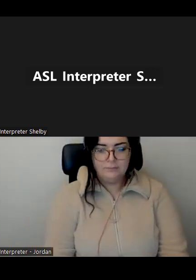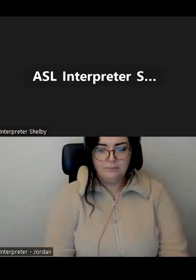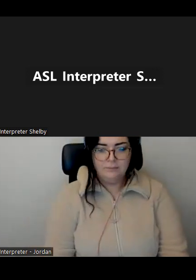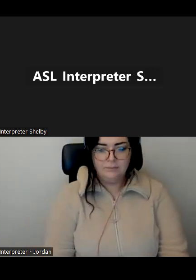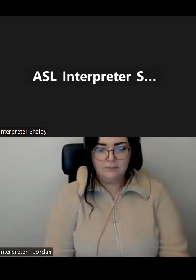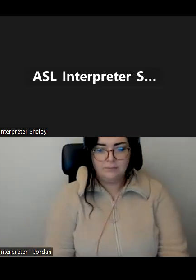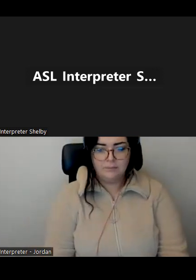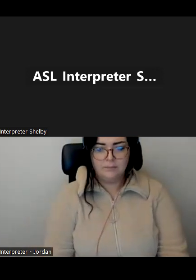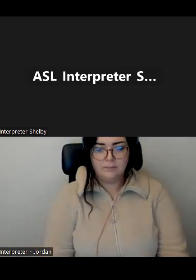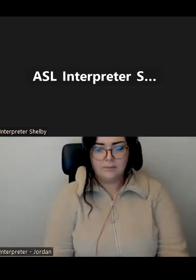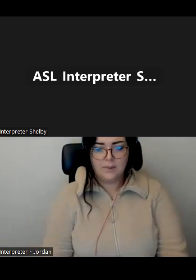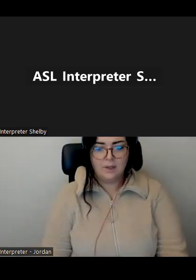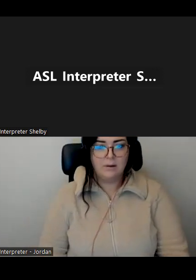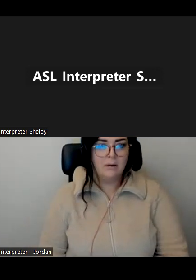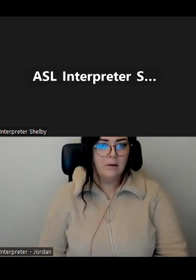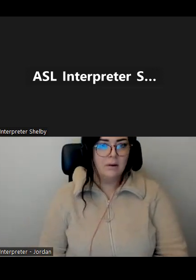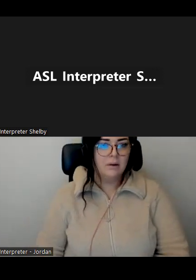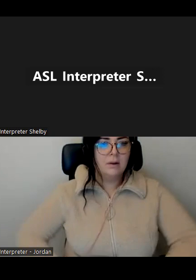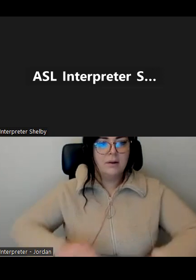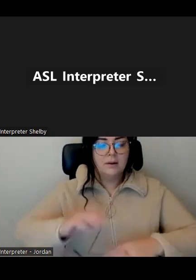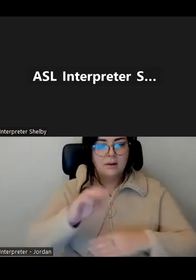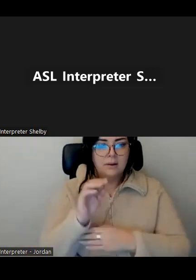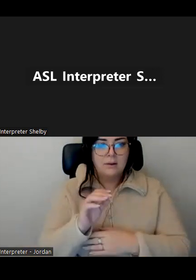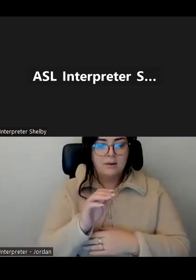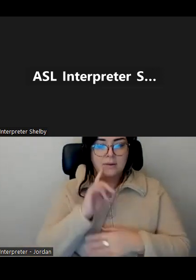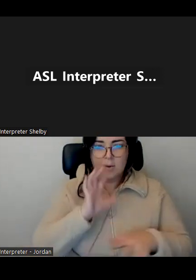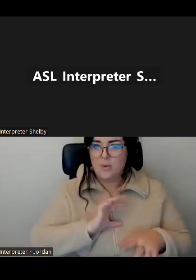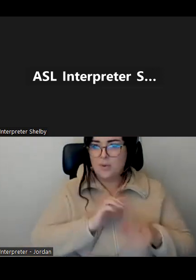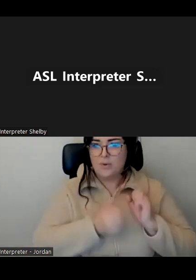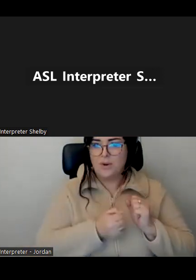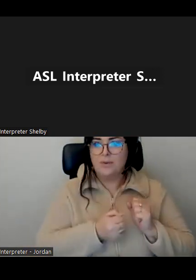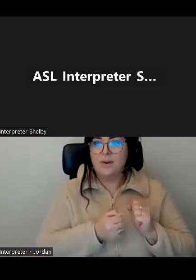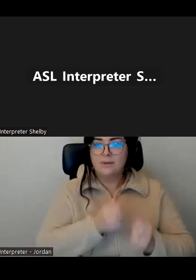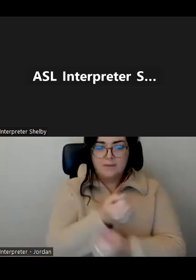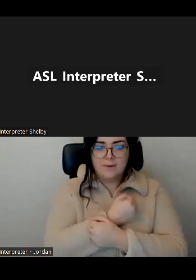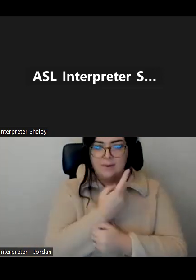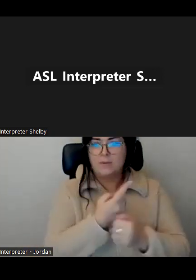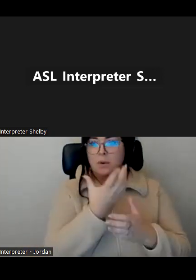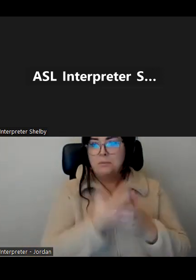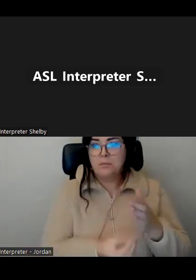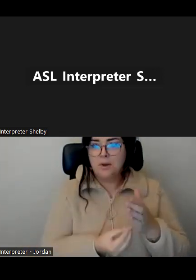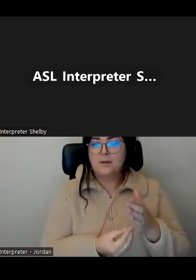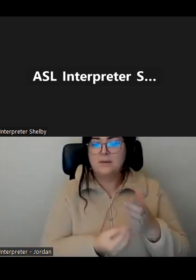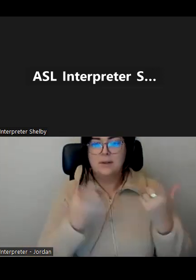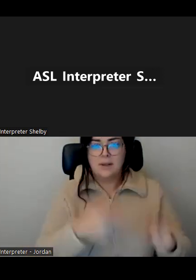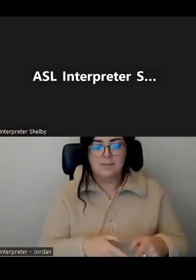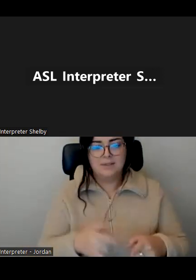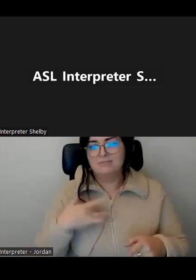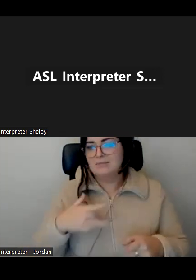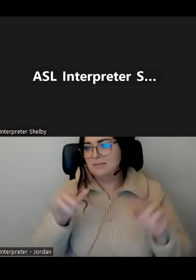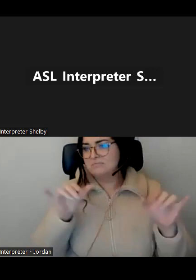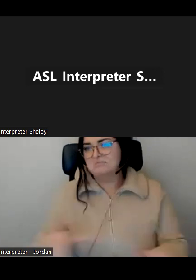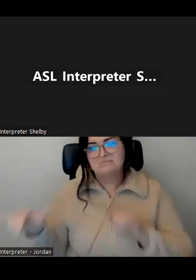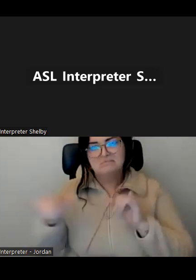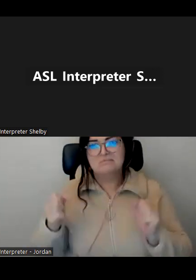So bereavement following the loss of a loved one, unfortunately, is a common experience, something we all go through, and it